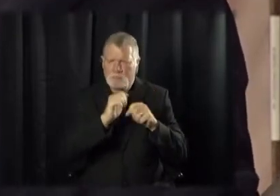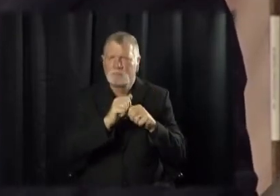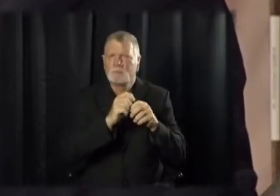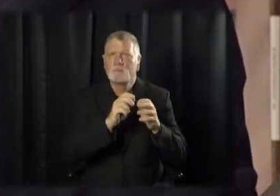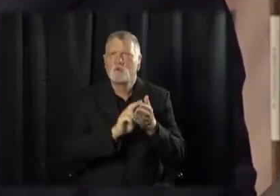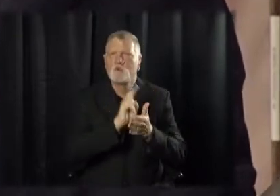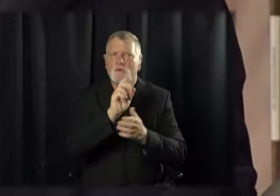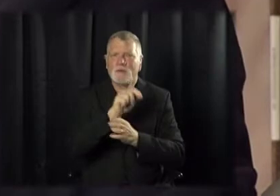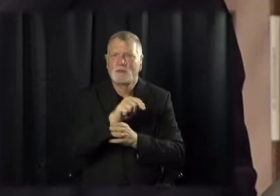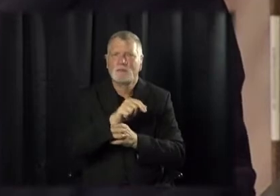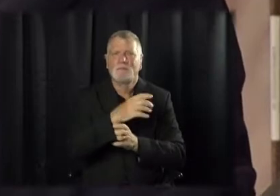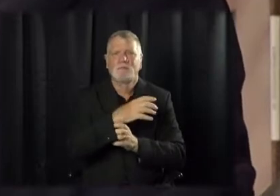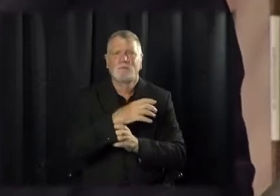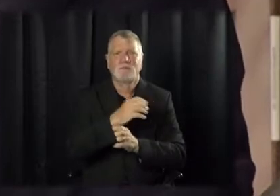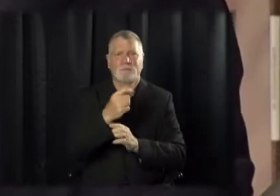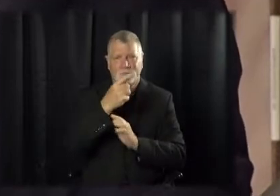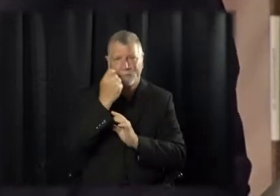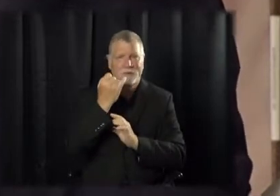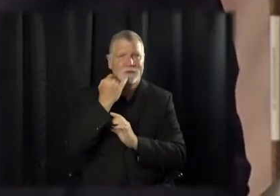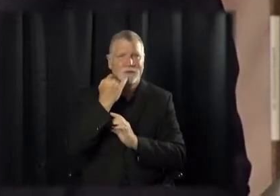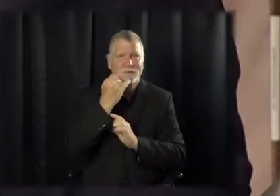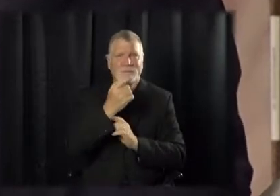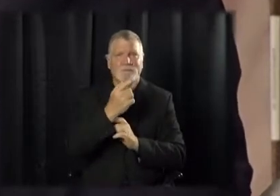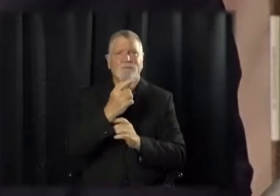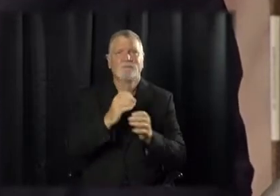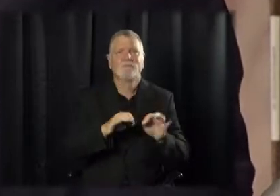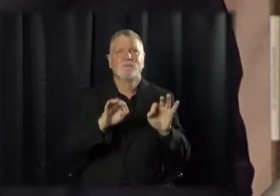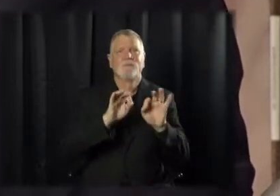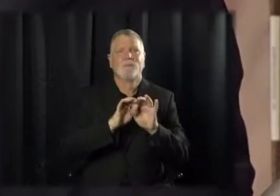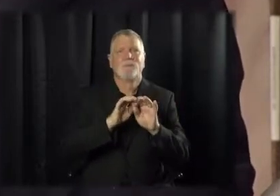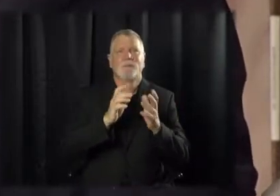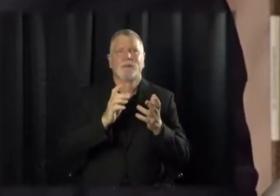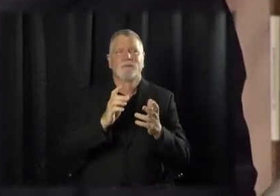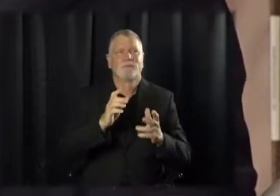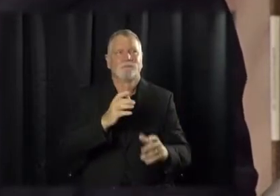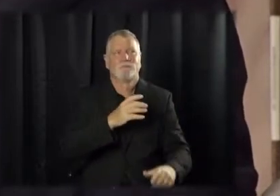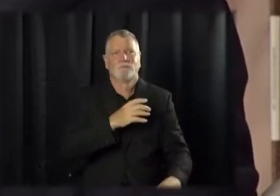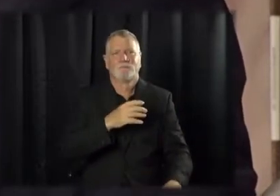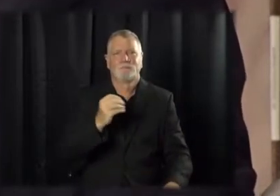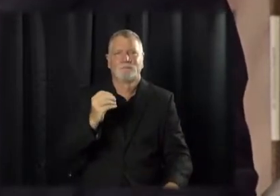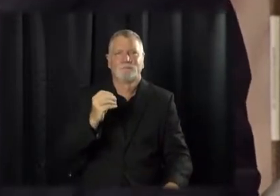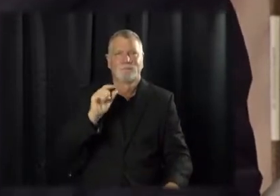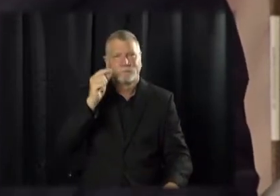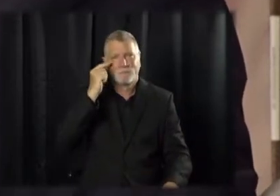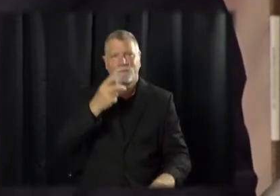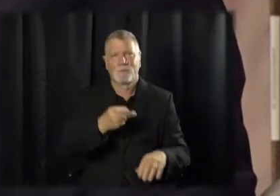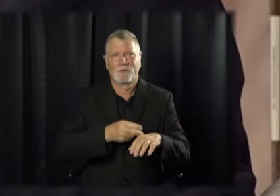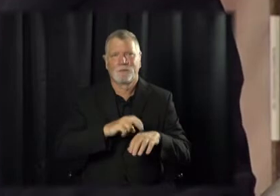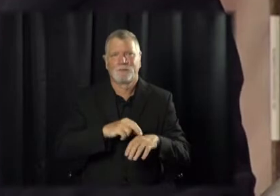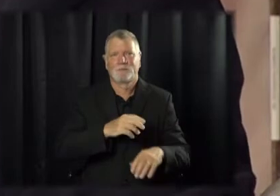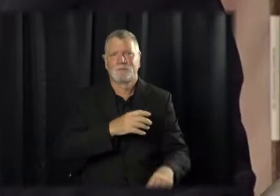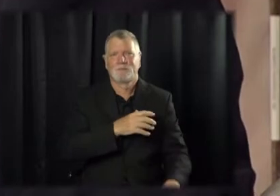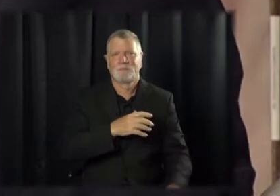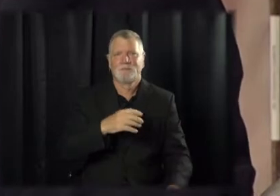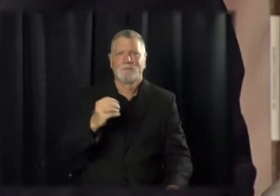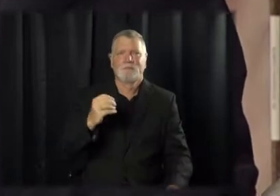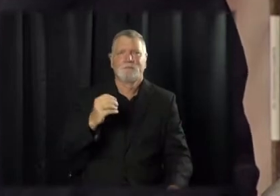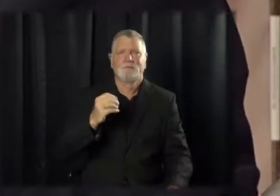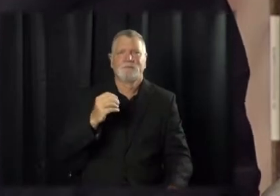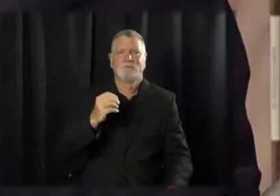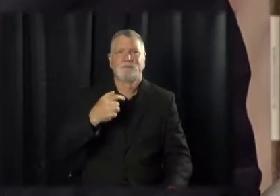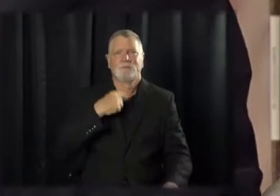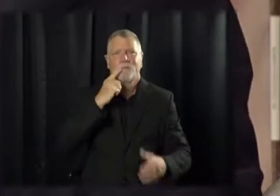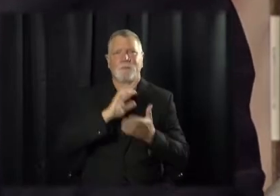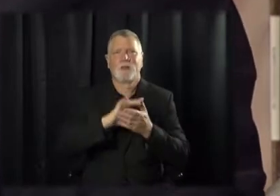university because it's such an important asset of the government of Puerto Rico.